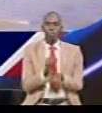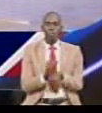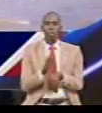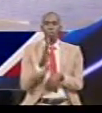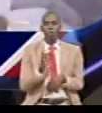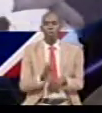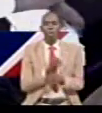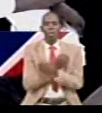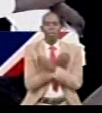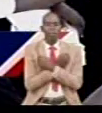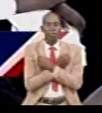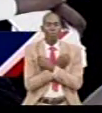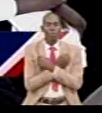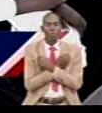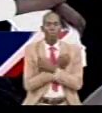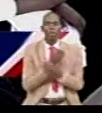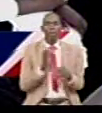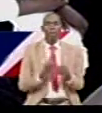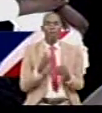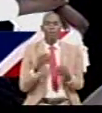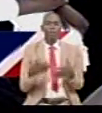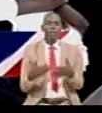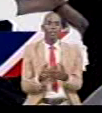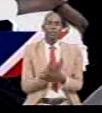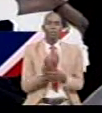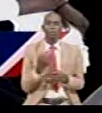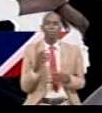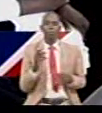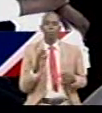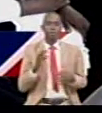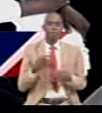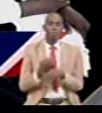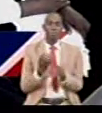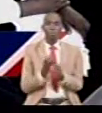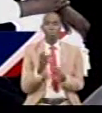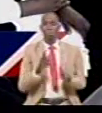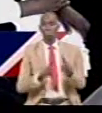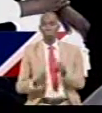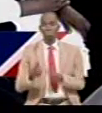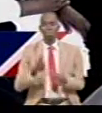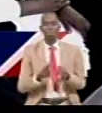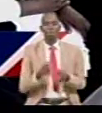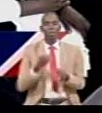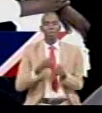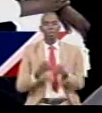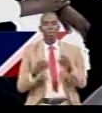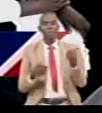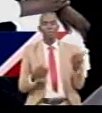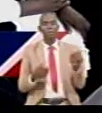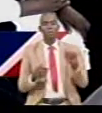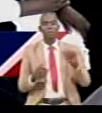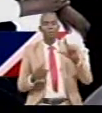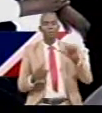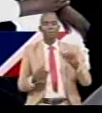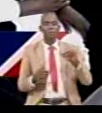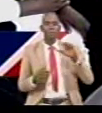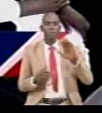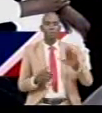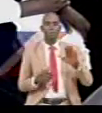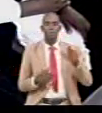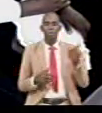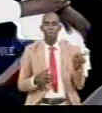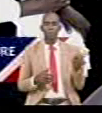by love in the new creature. In Galatians chapter 5, reading from verse